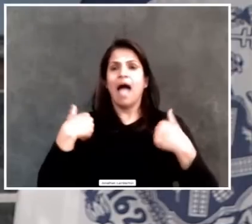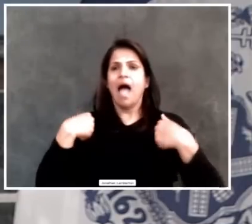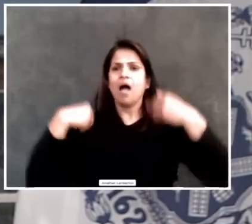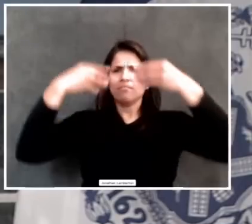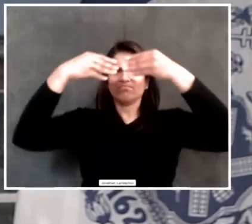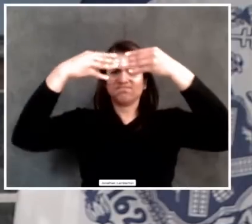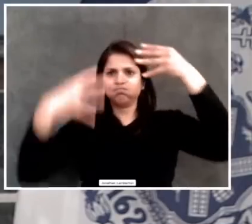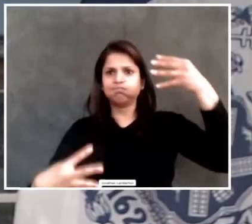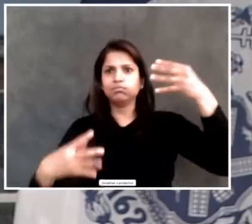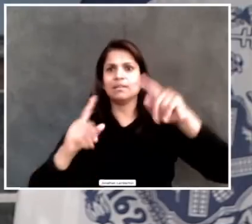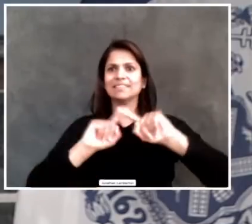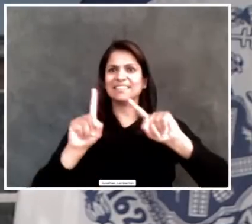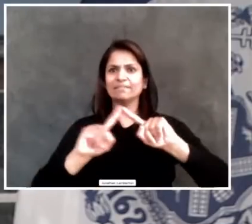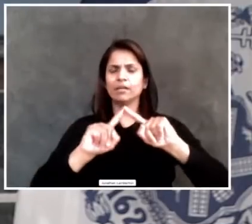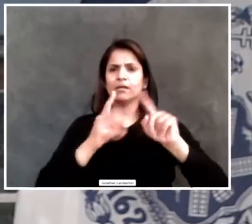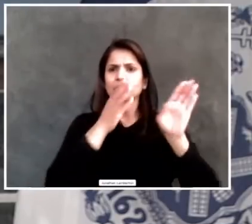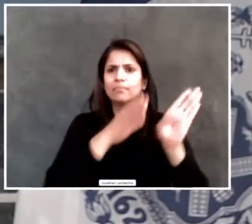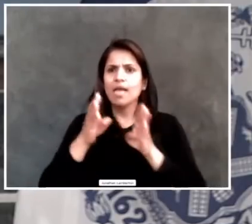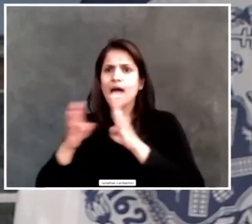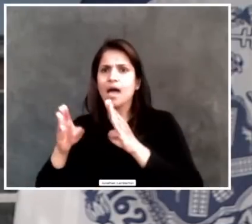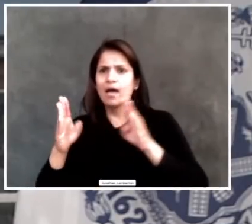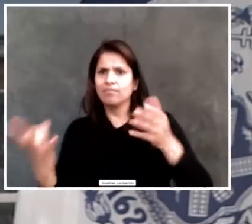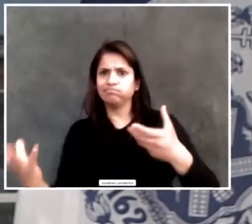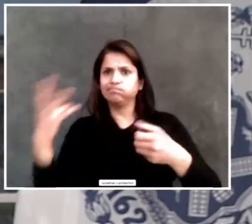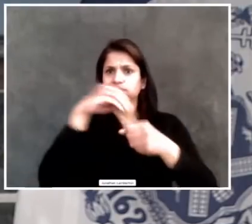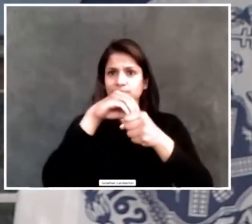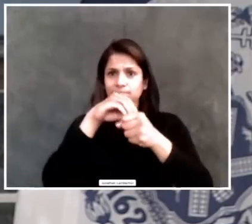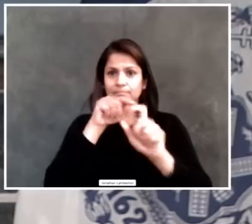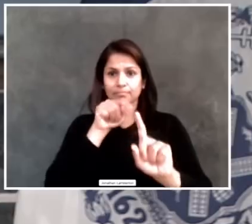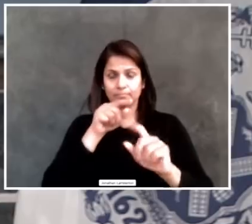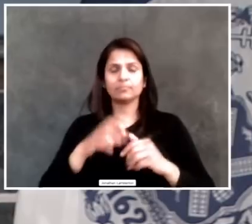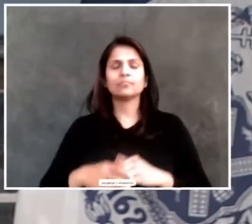as quickly. So in truth, I think your